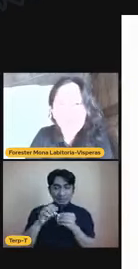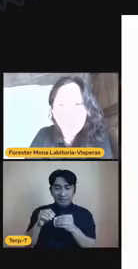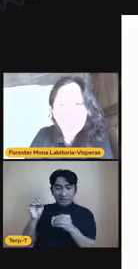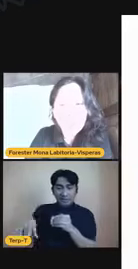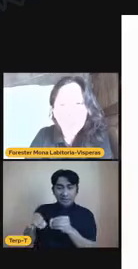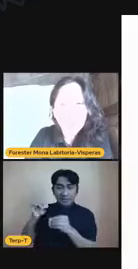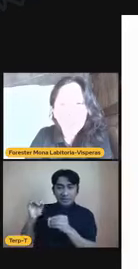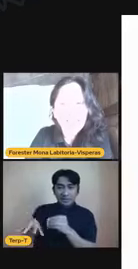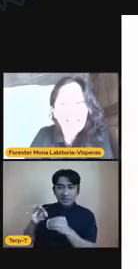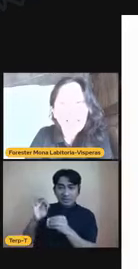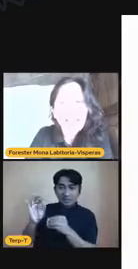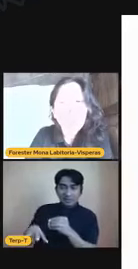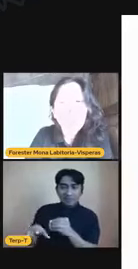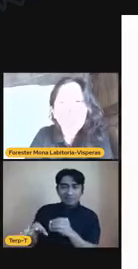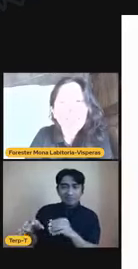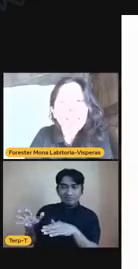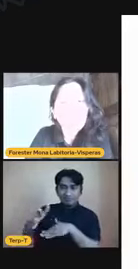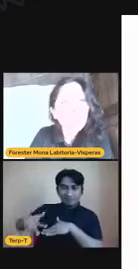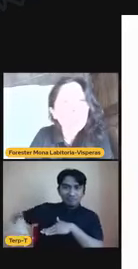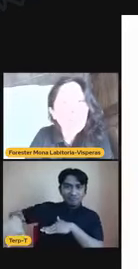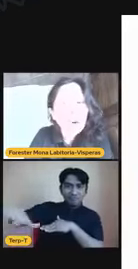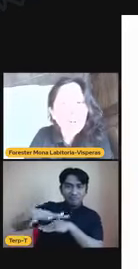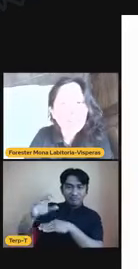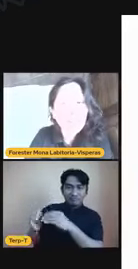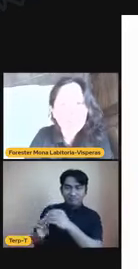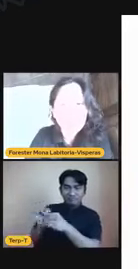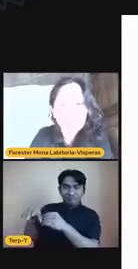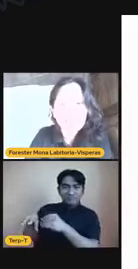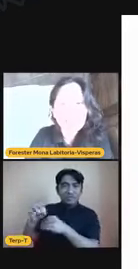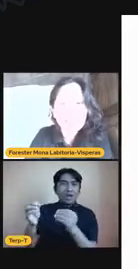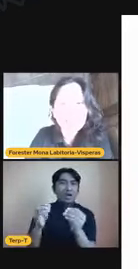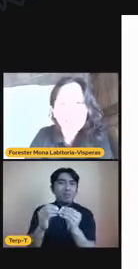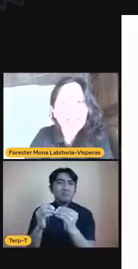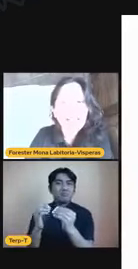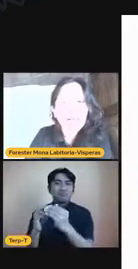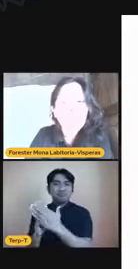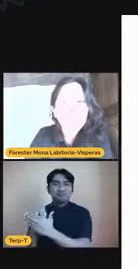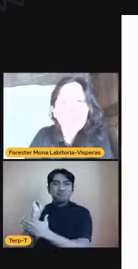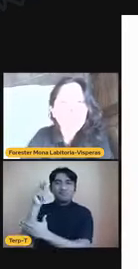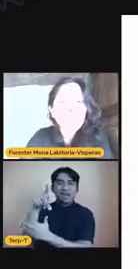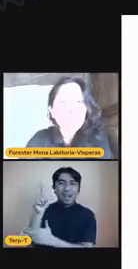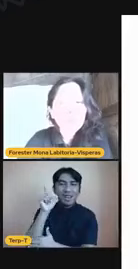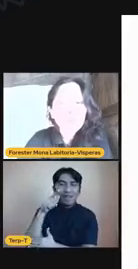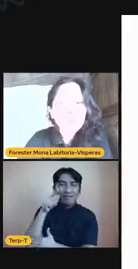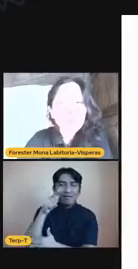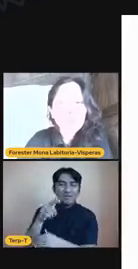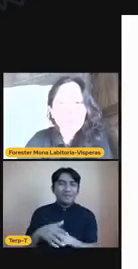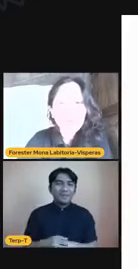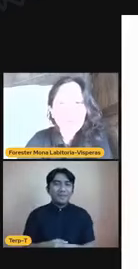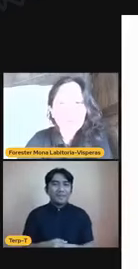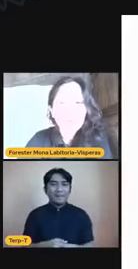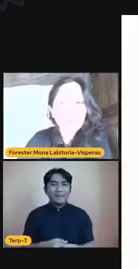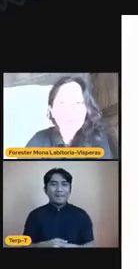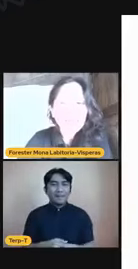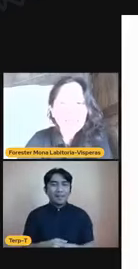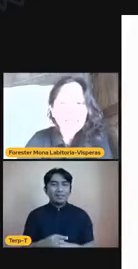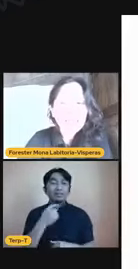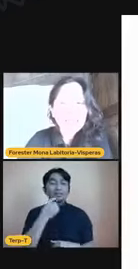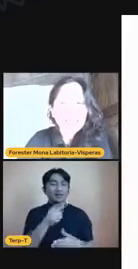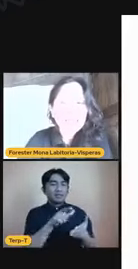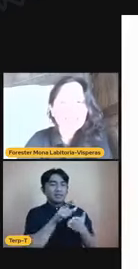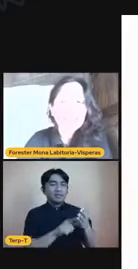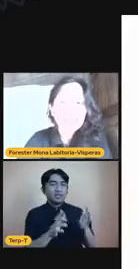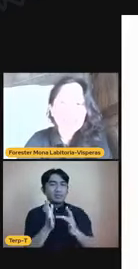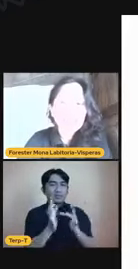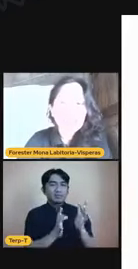a lemon plantation, and we can make even more lemonade. May verse po sa Bible. It